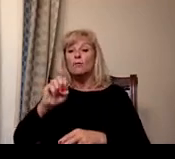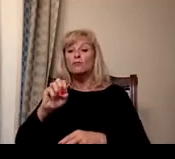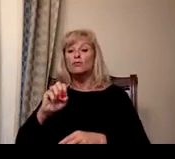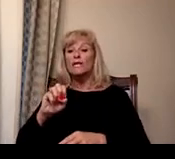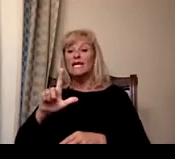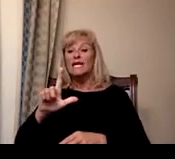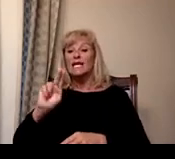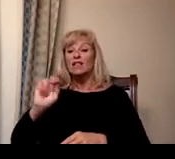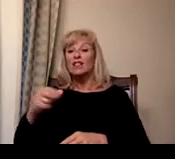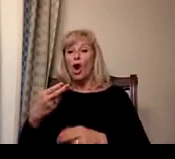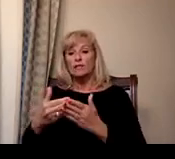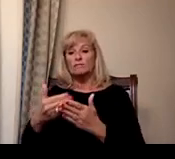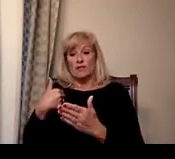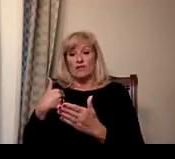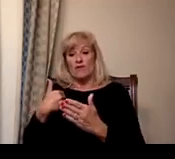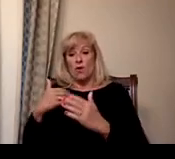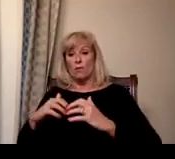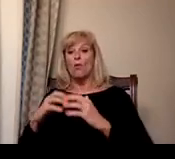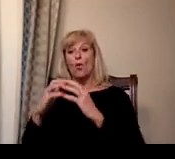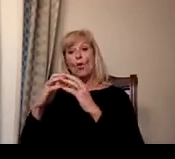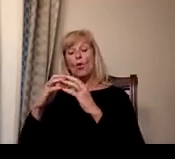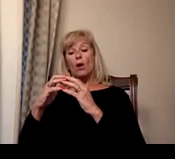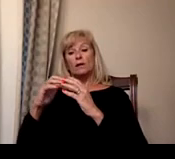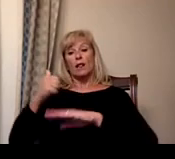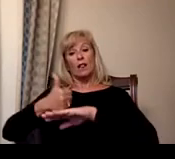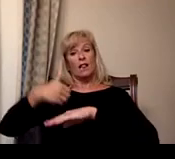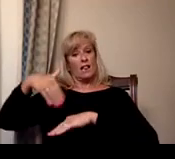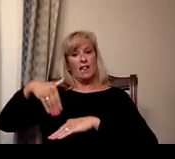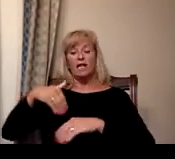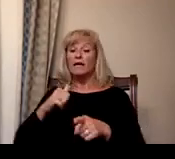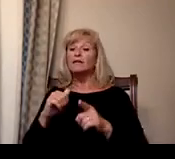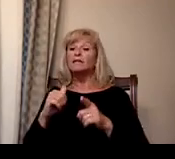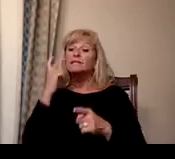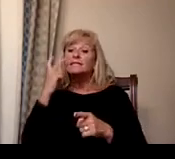in and show you how it could just possibly make your life better.